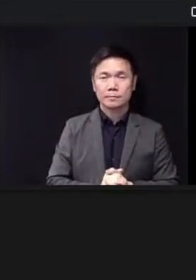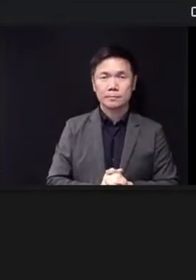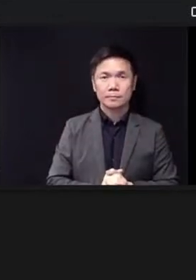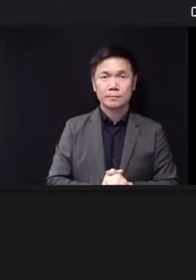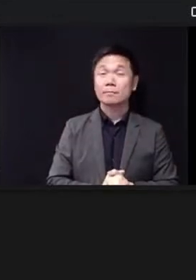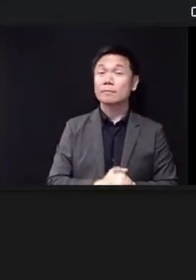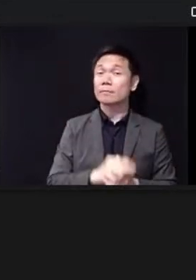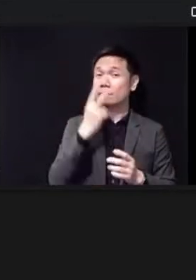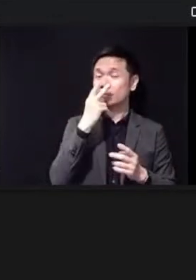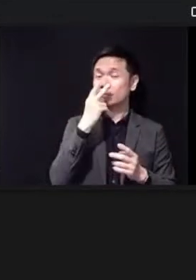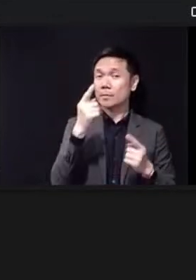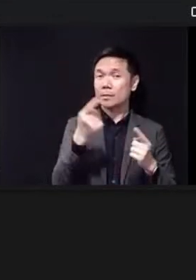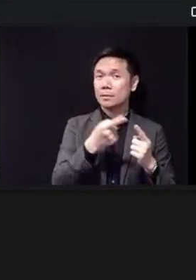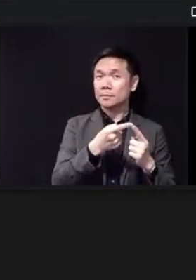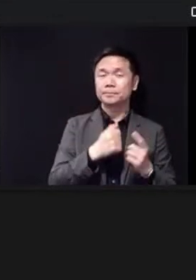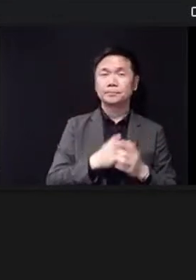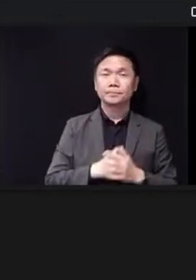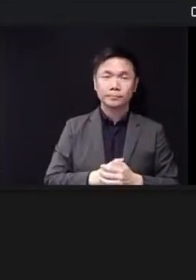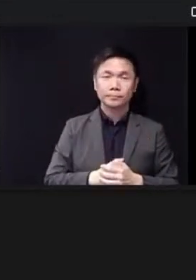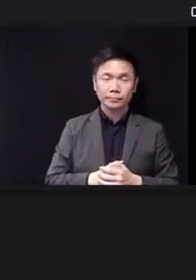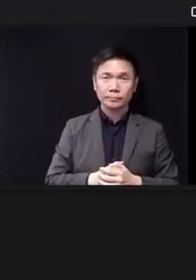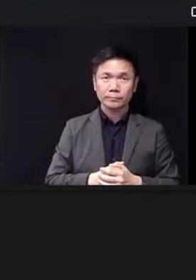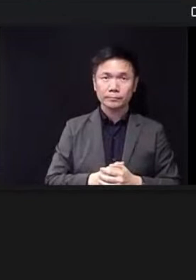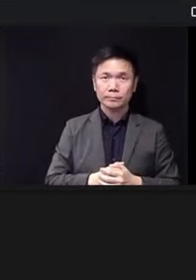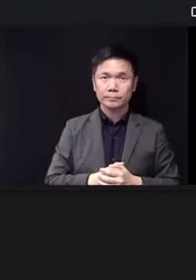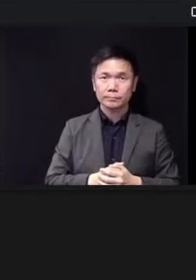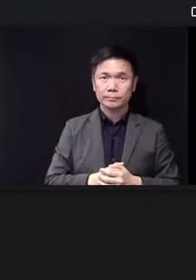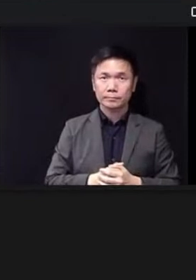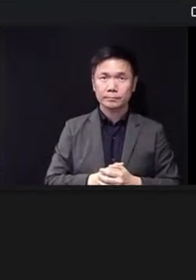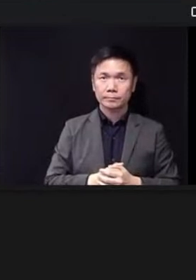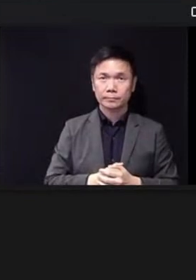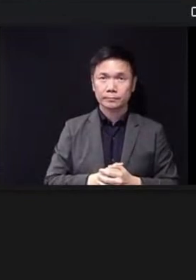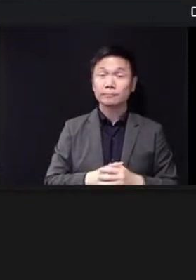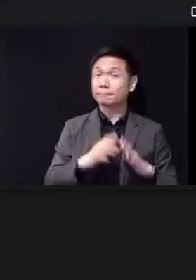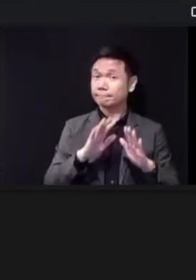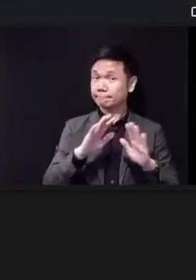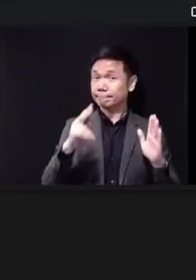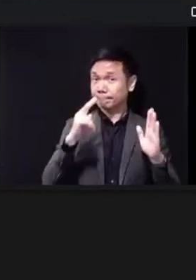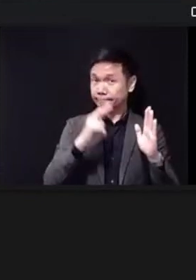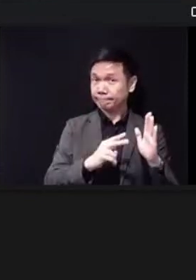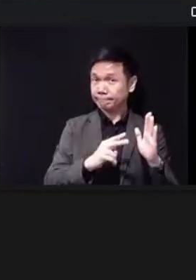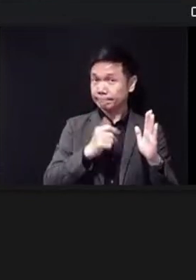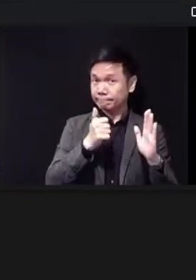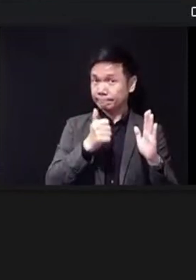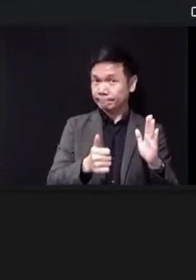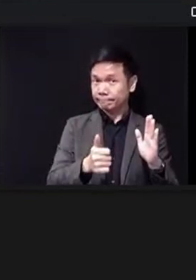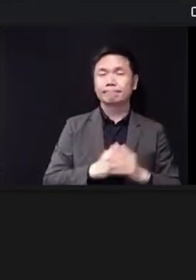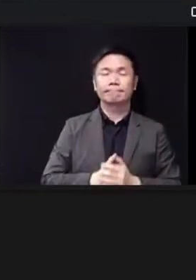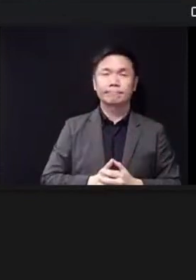to suggestion has been considered.